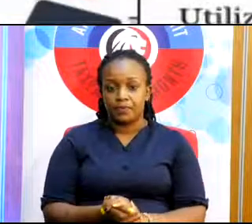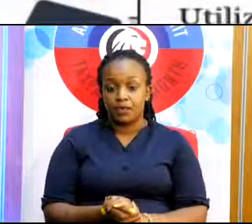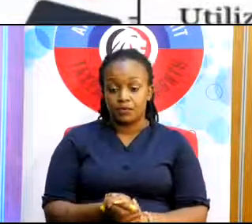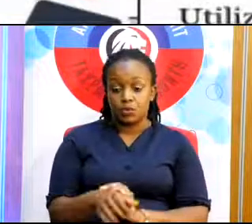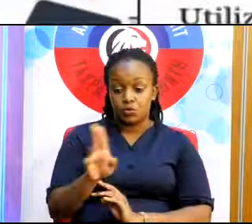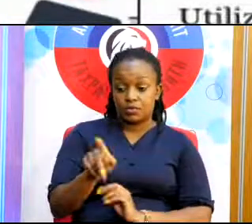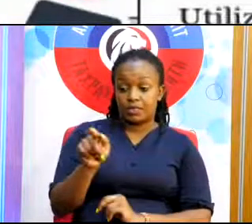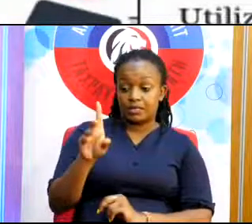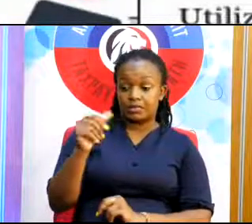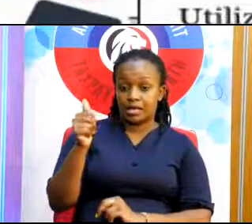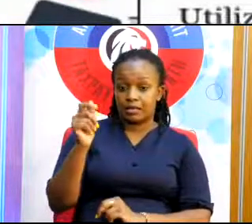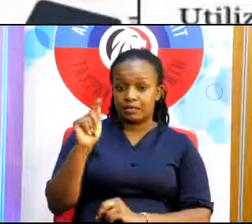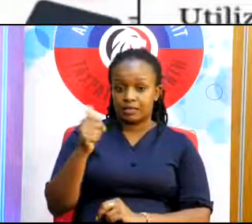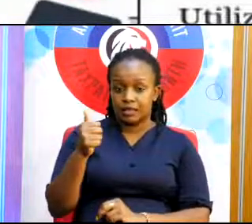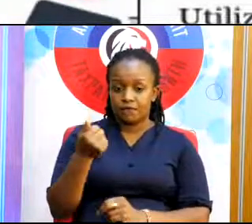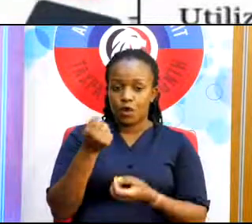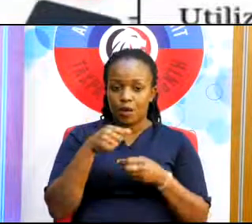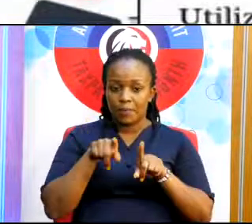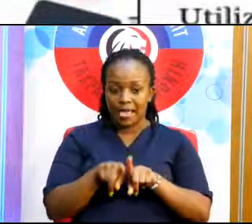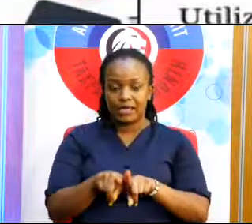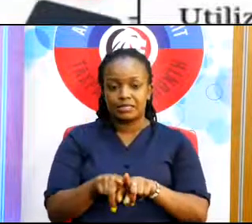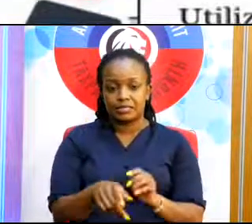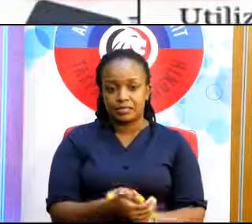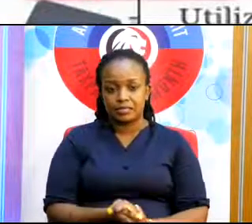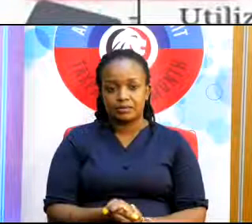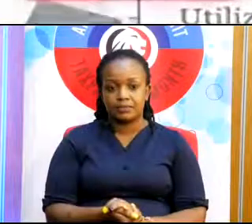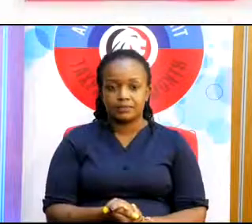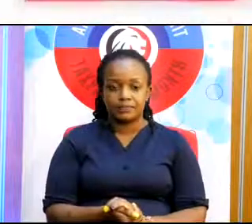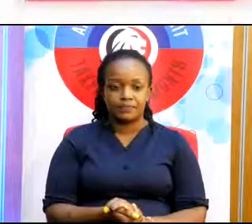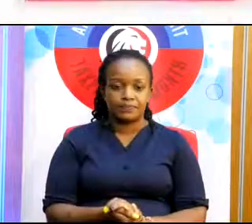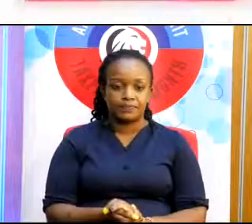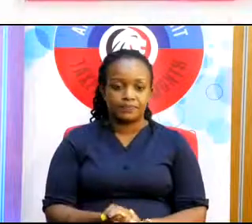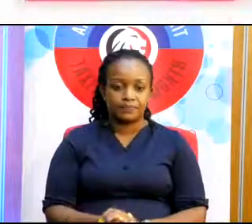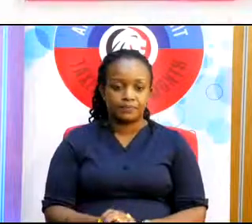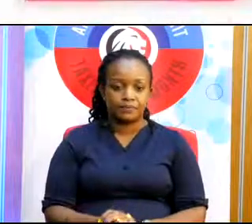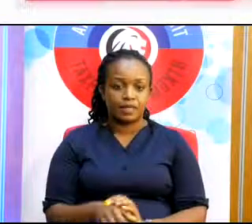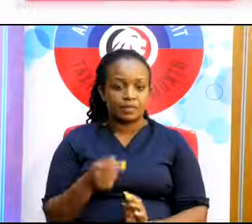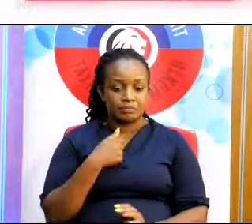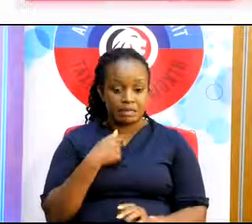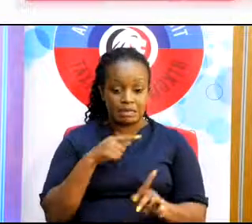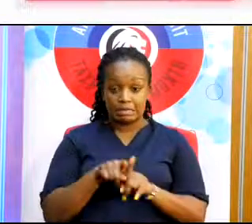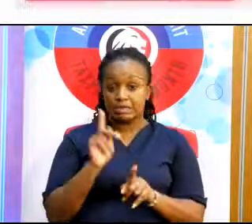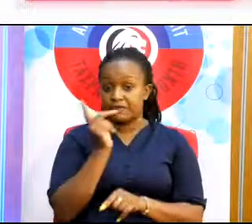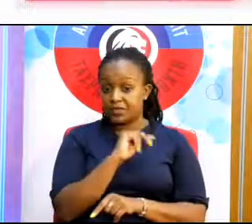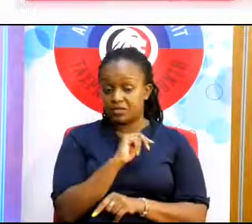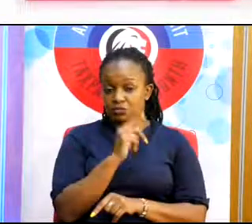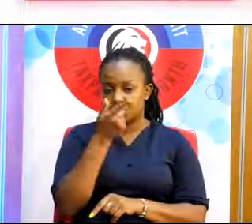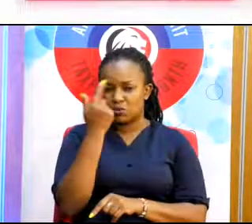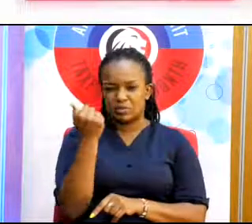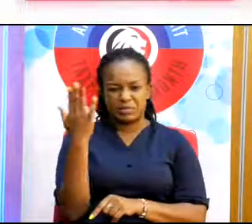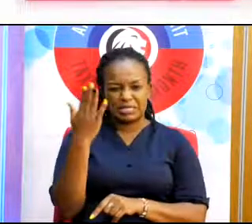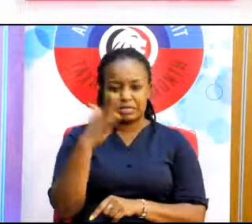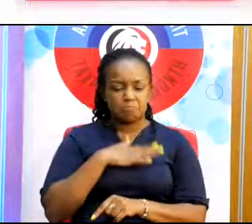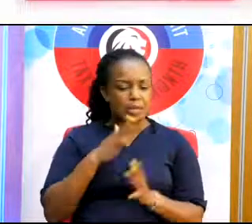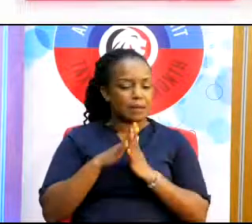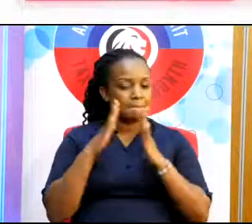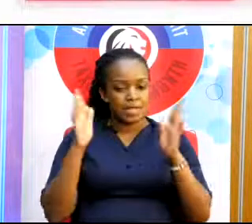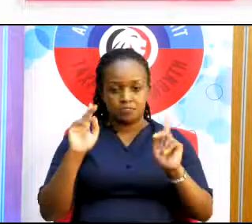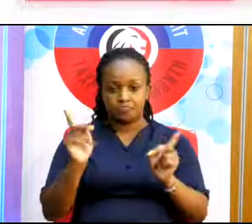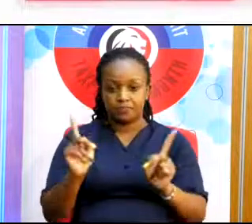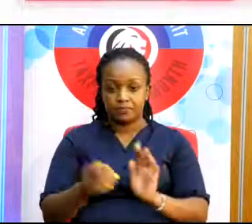for compliance. So by and large, as I finish, because I don't think my presentation go beyond there, is to say